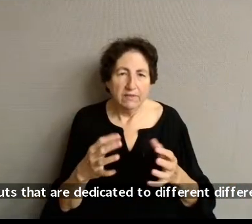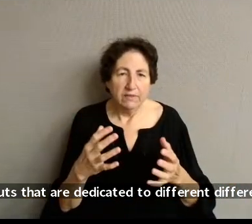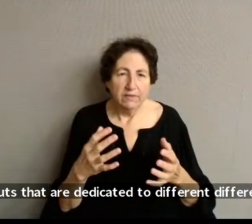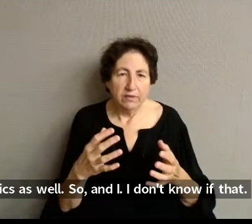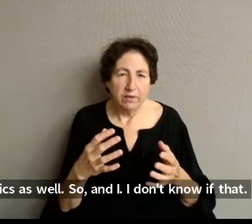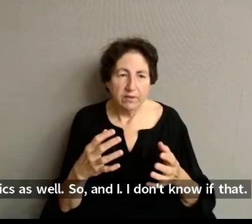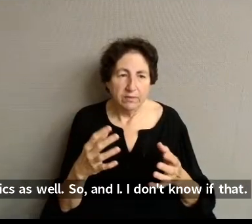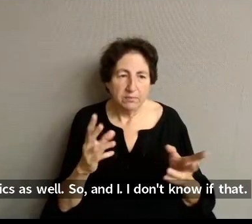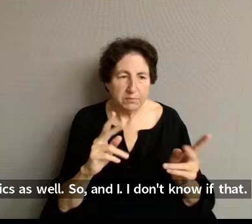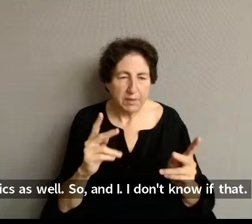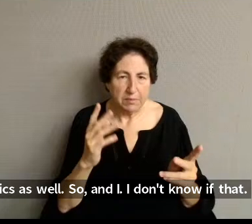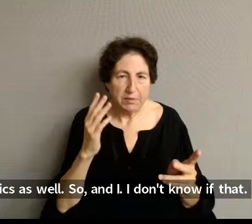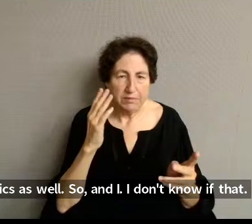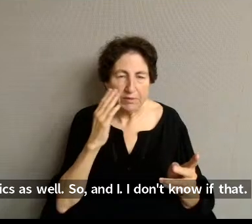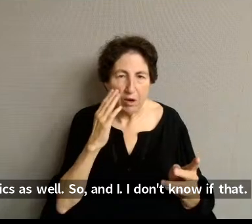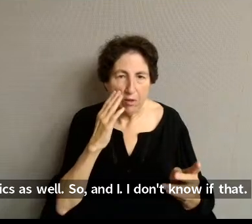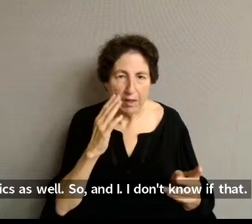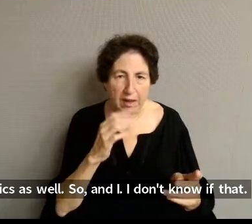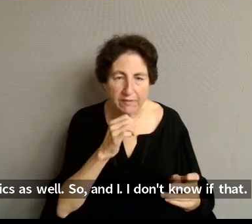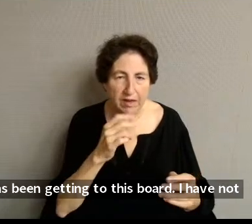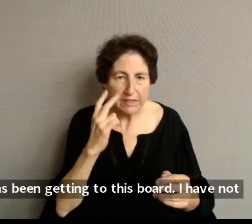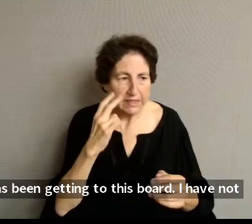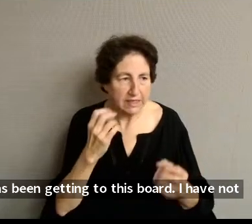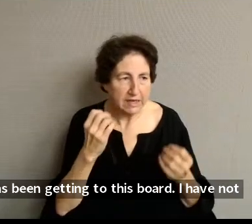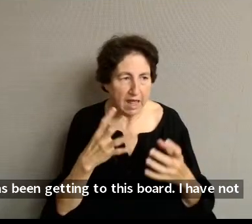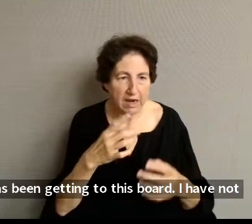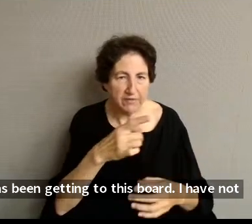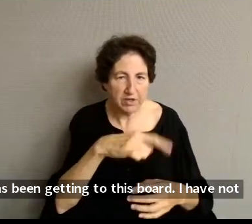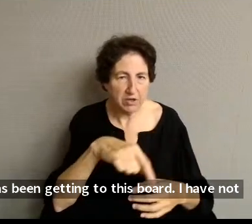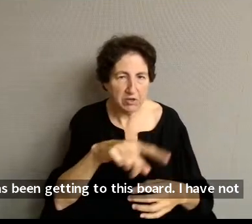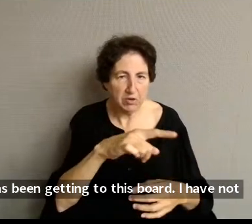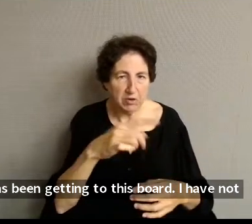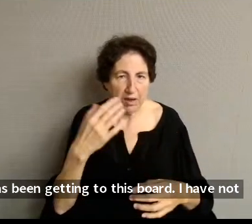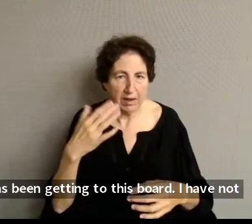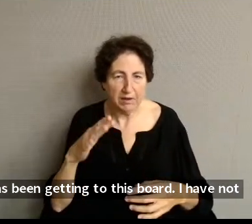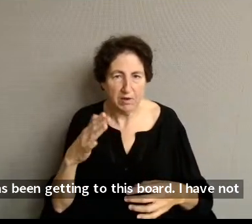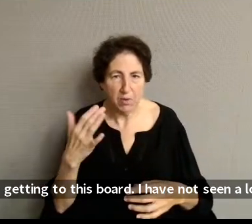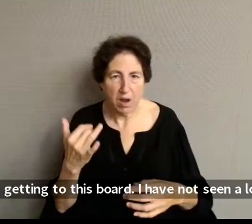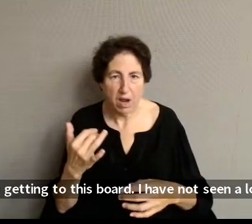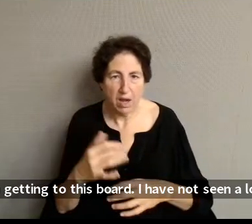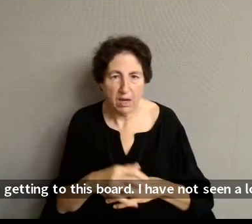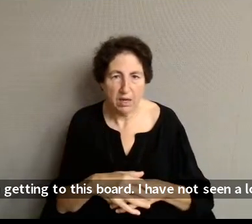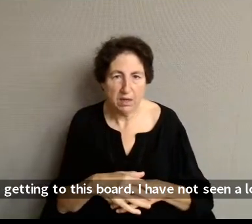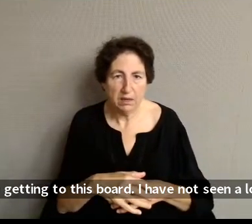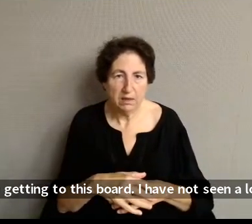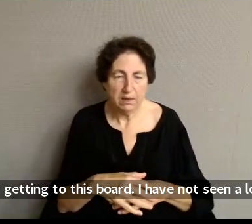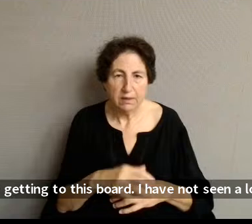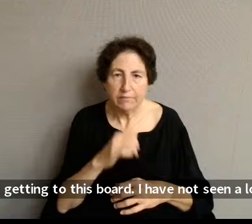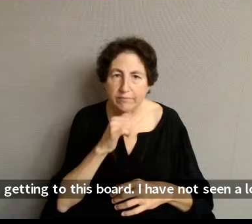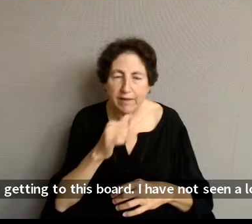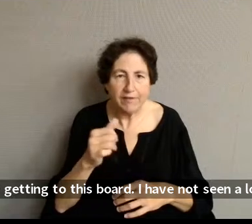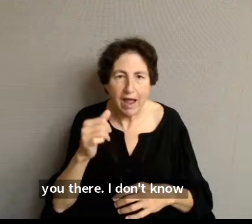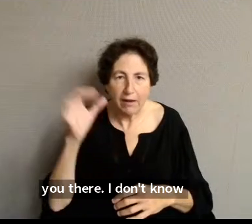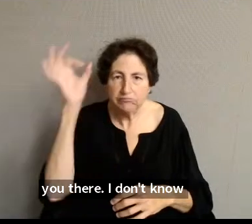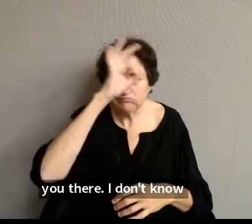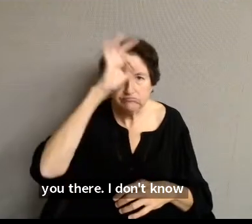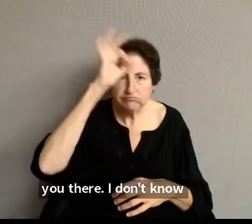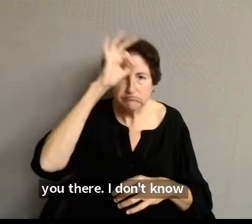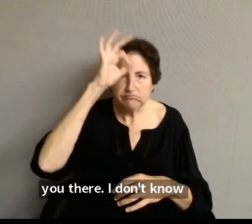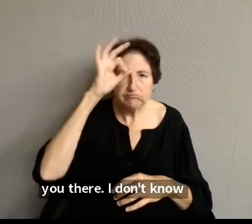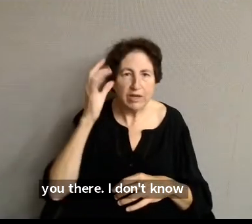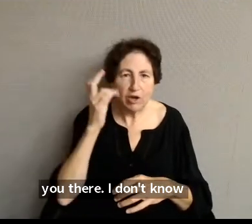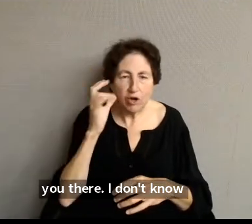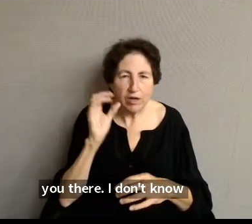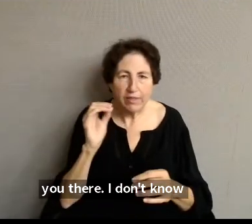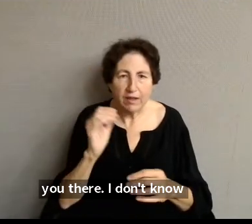to this board. I have not seen a lot of you there. I don't know why. I don't think I've heard of it. To be honest with you.